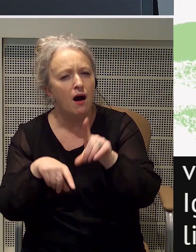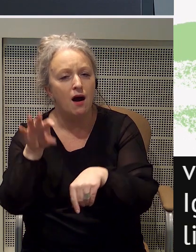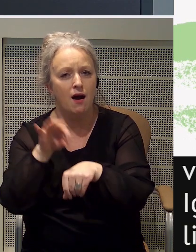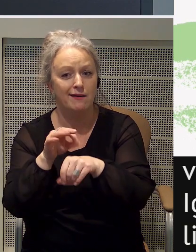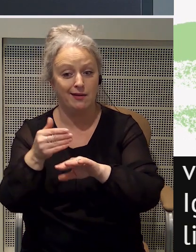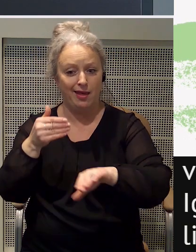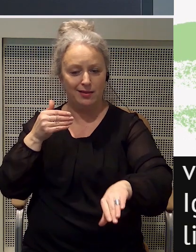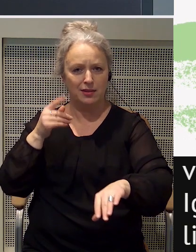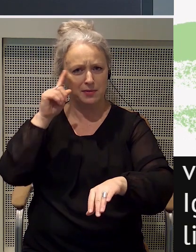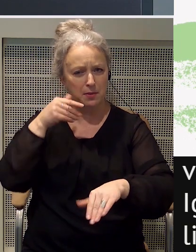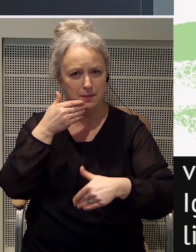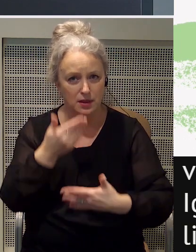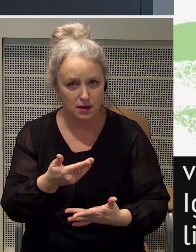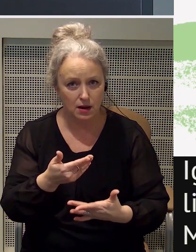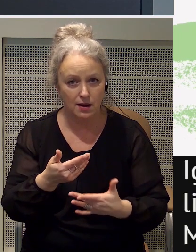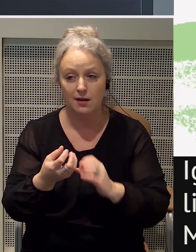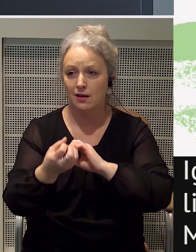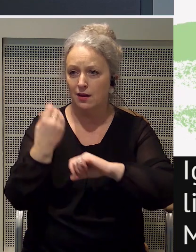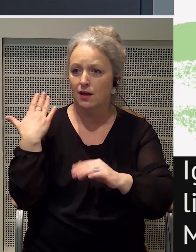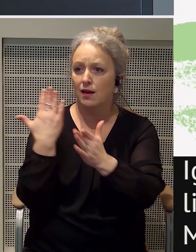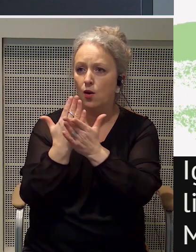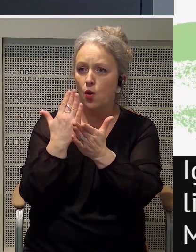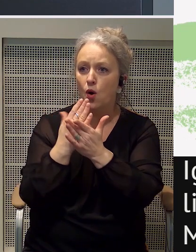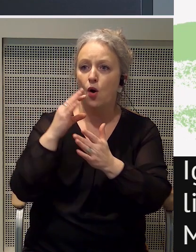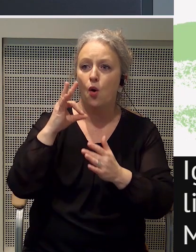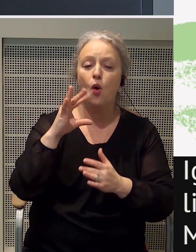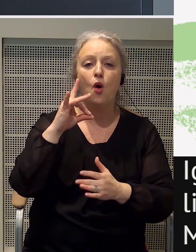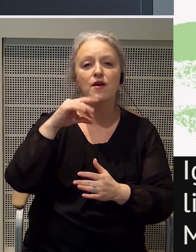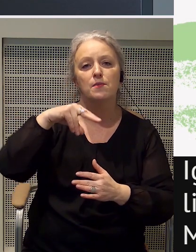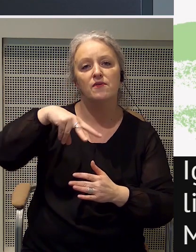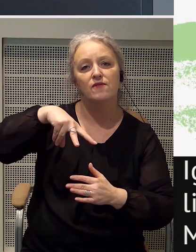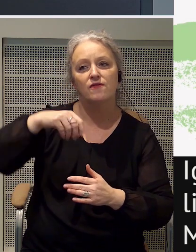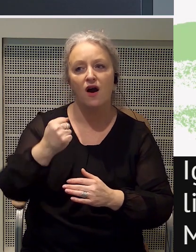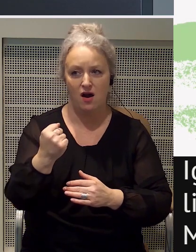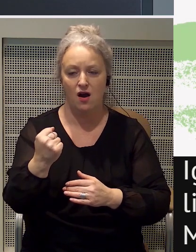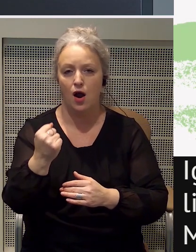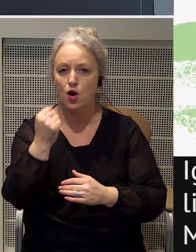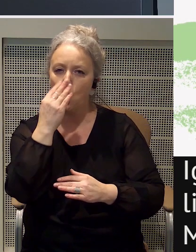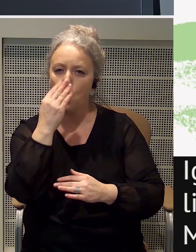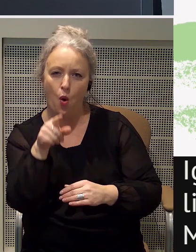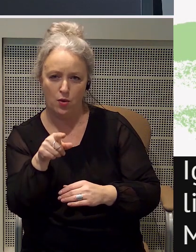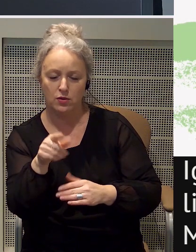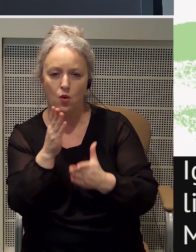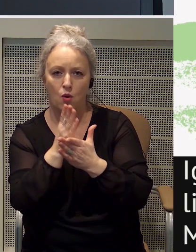What we know about this rare disease? Here we have the ORFA code,